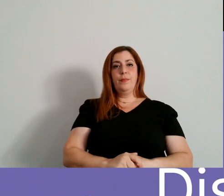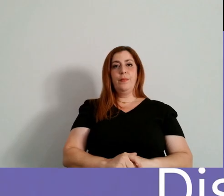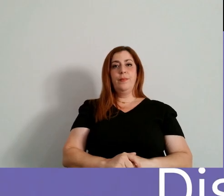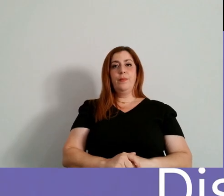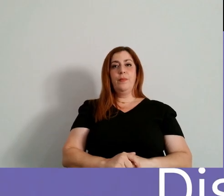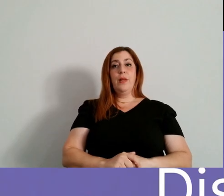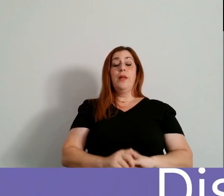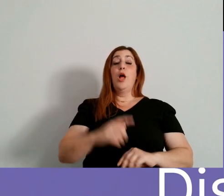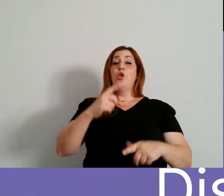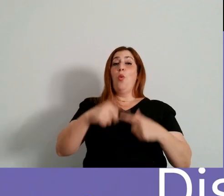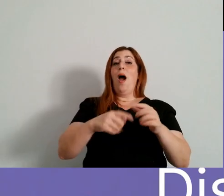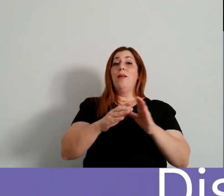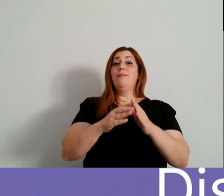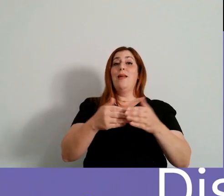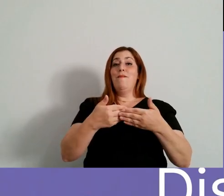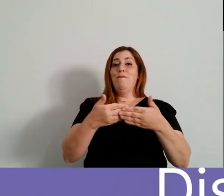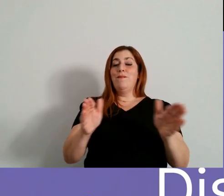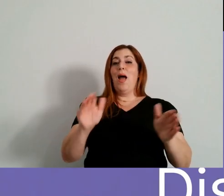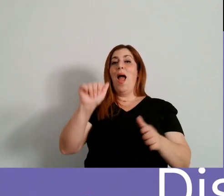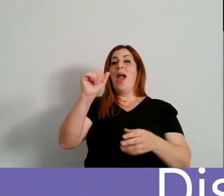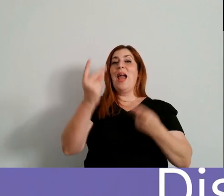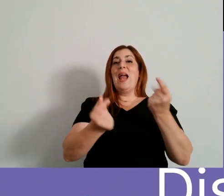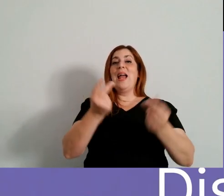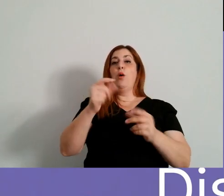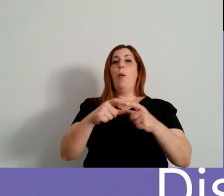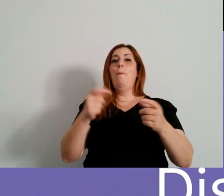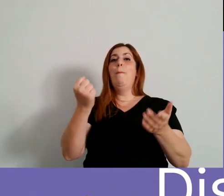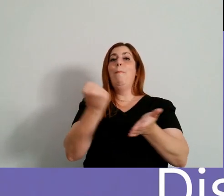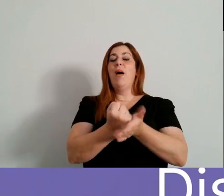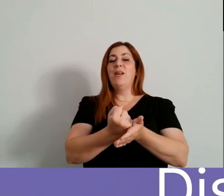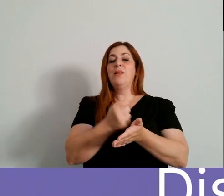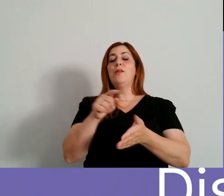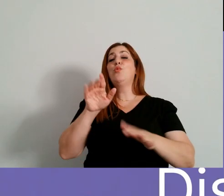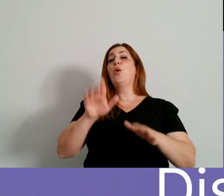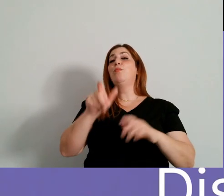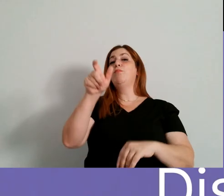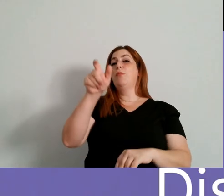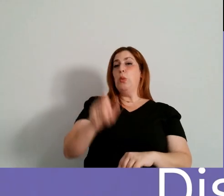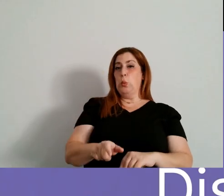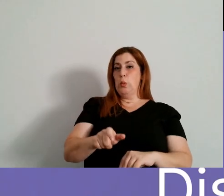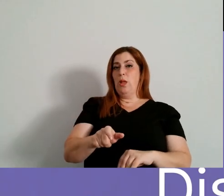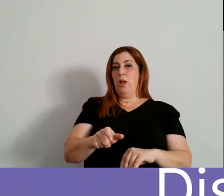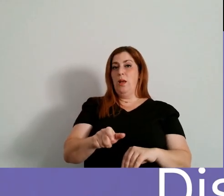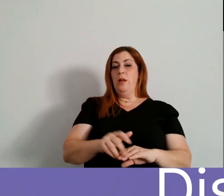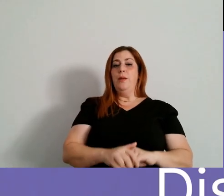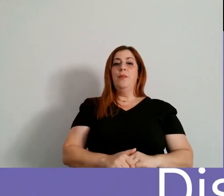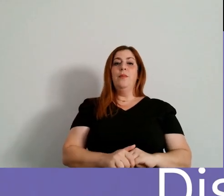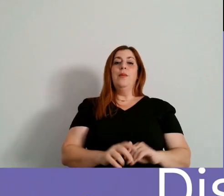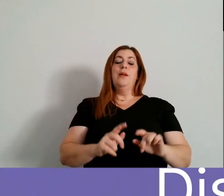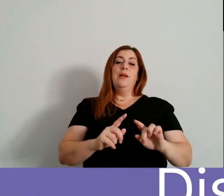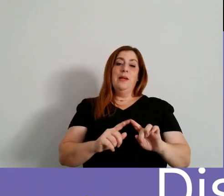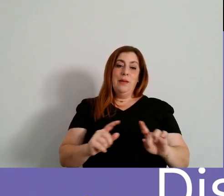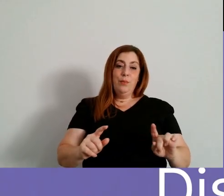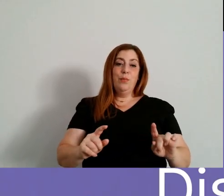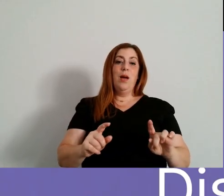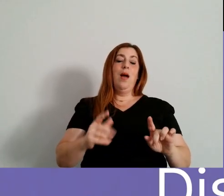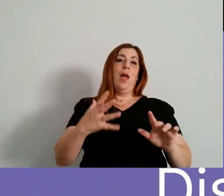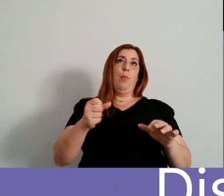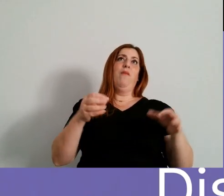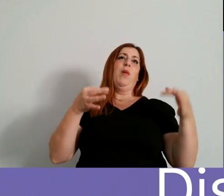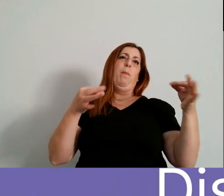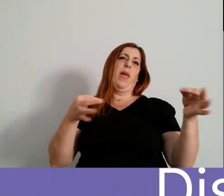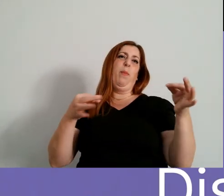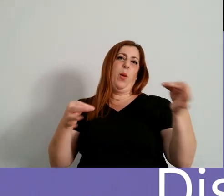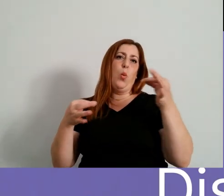When it comes to, for example, opening a bank account, it again depends on the person, but it of course there's a lot of